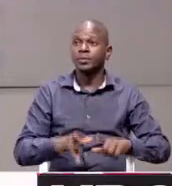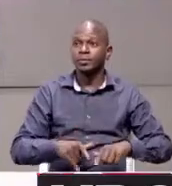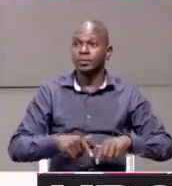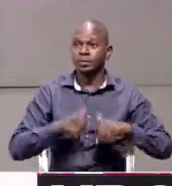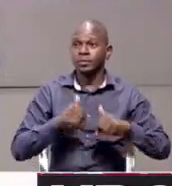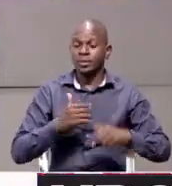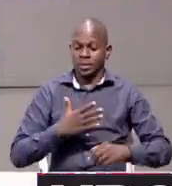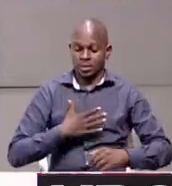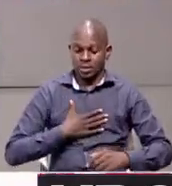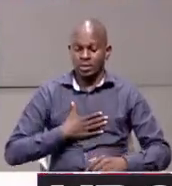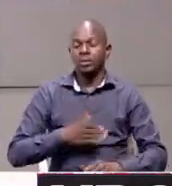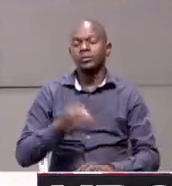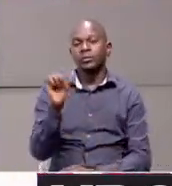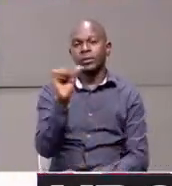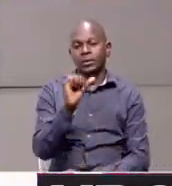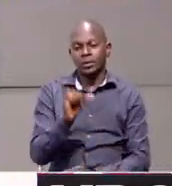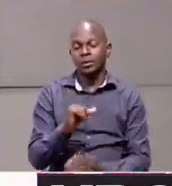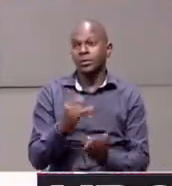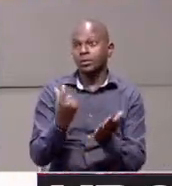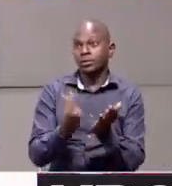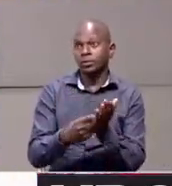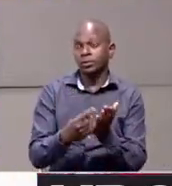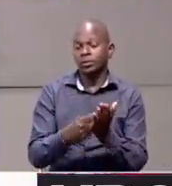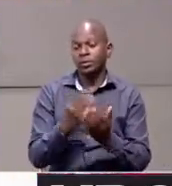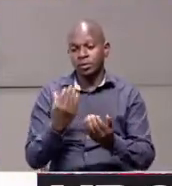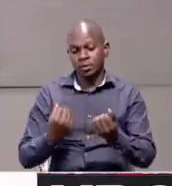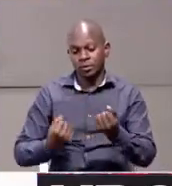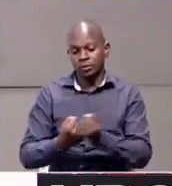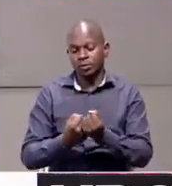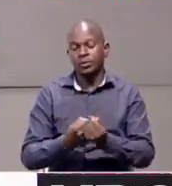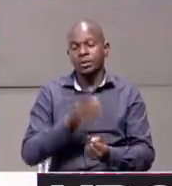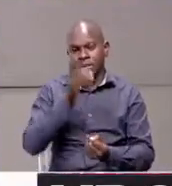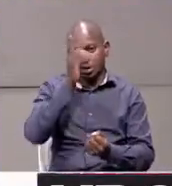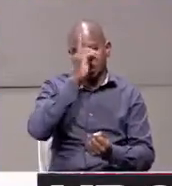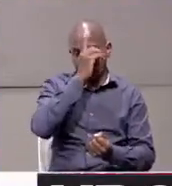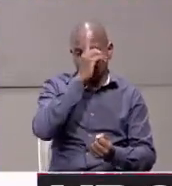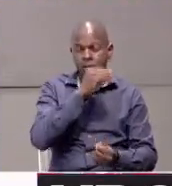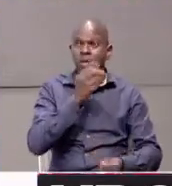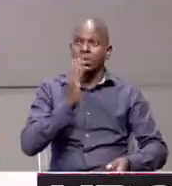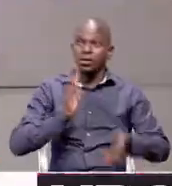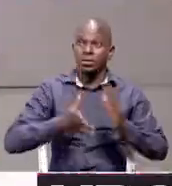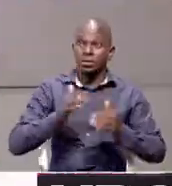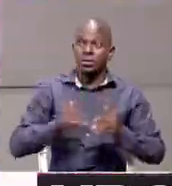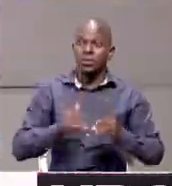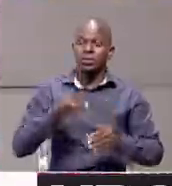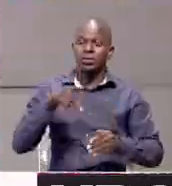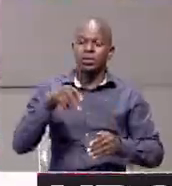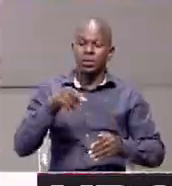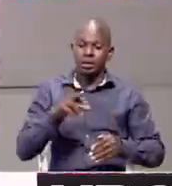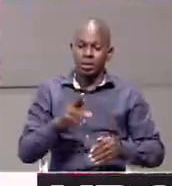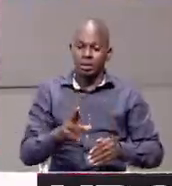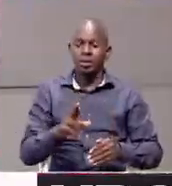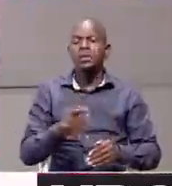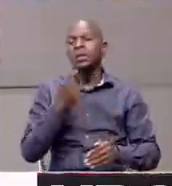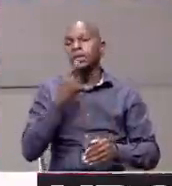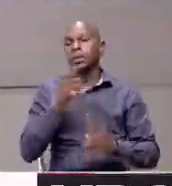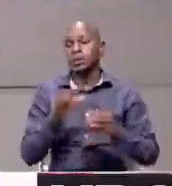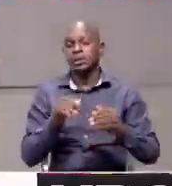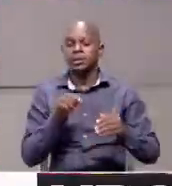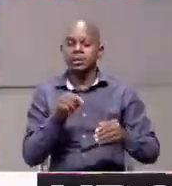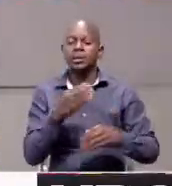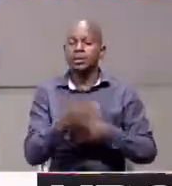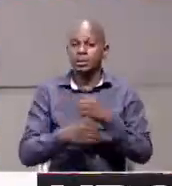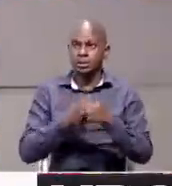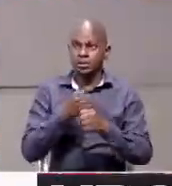On behalf of Airtel Uganda, the main sponsor of the Kabaka run, the public relations manager David Birungi said, this